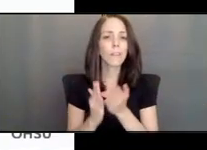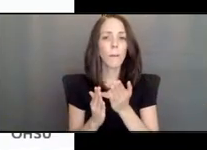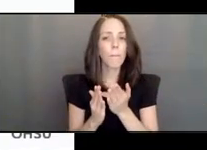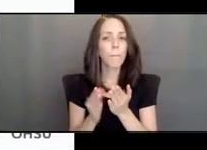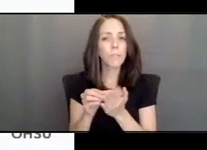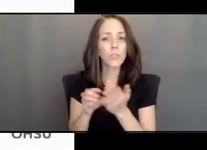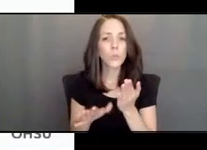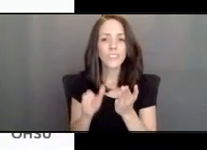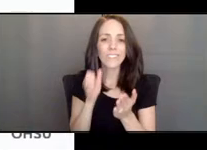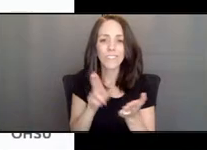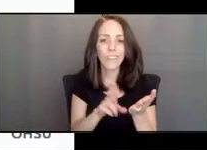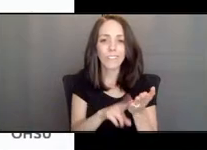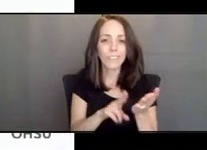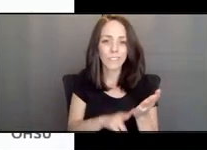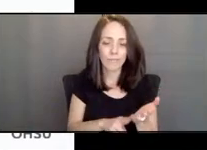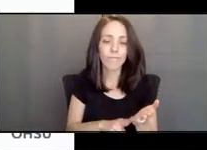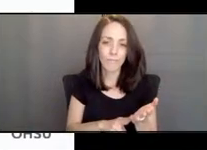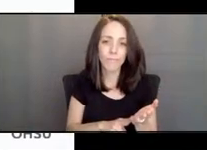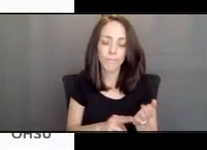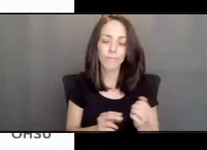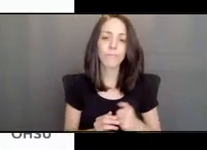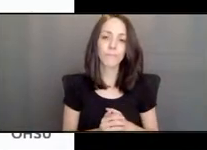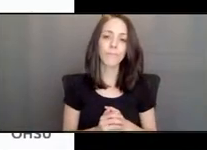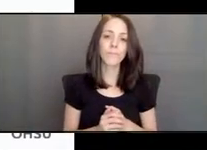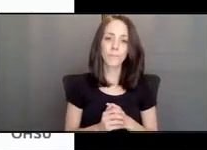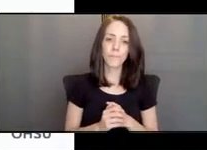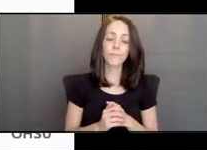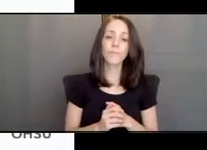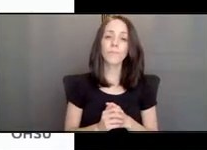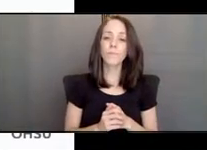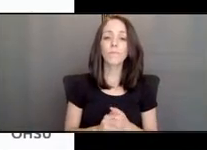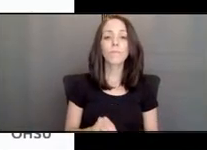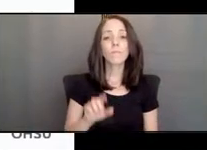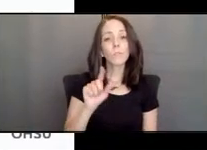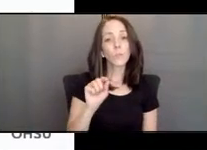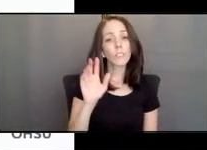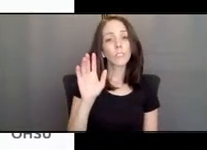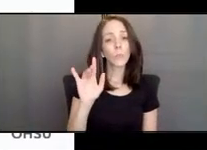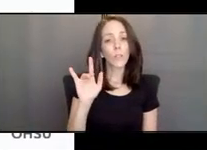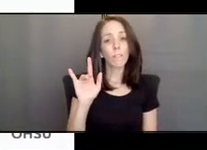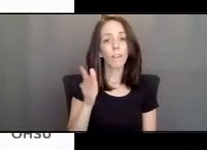OHSU 2025 strategic plan includes efforts to directly address